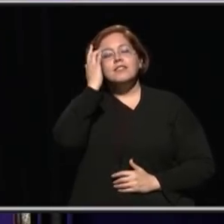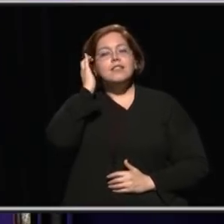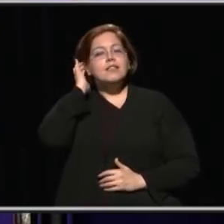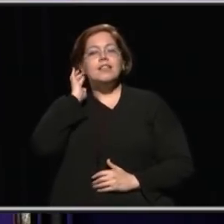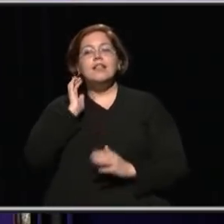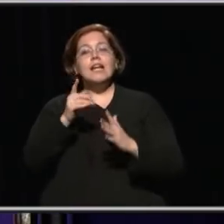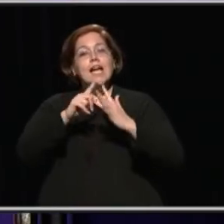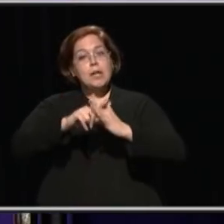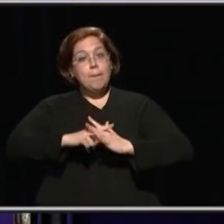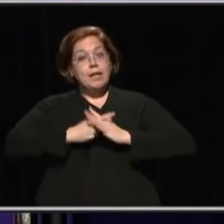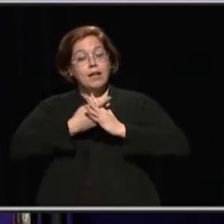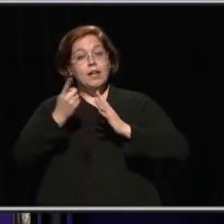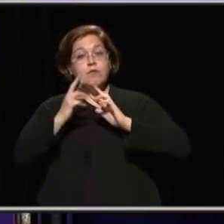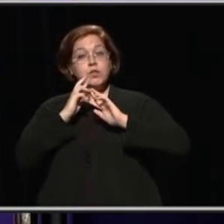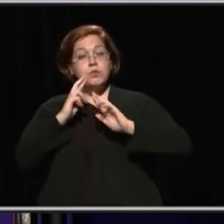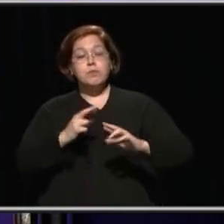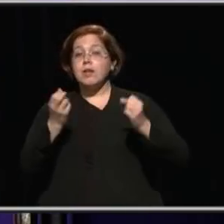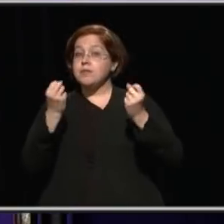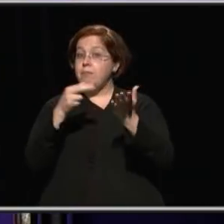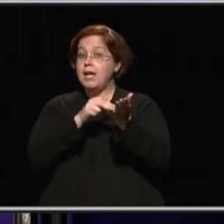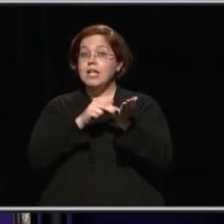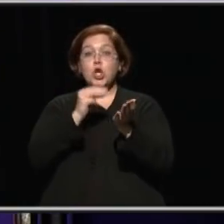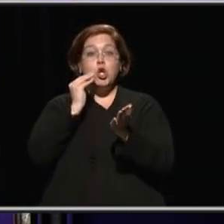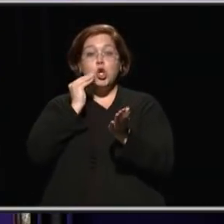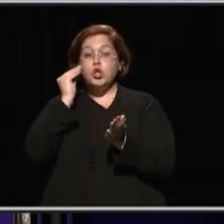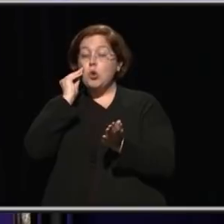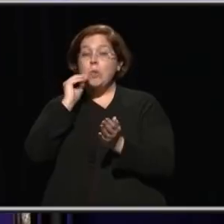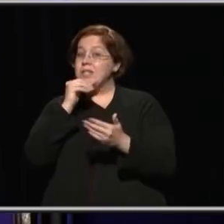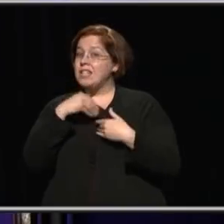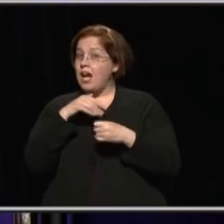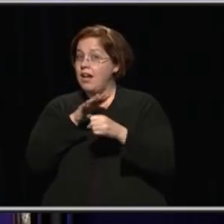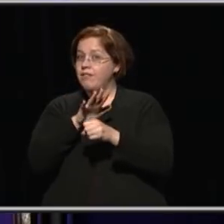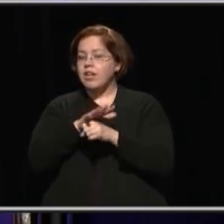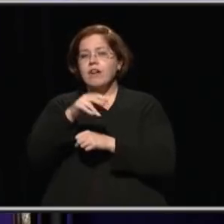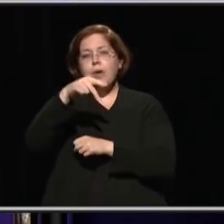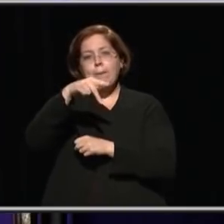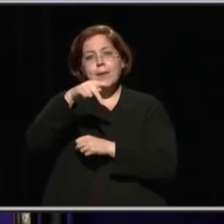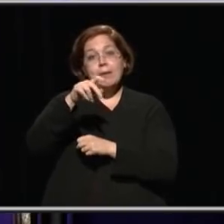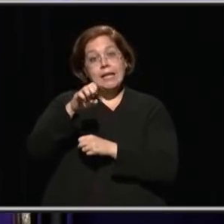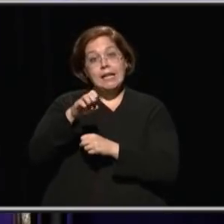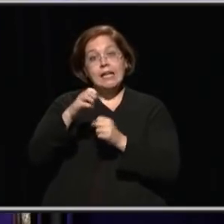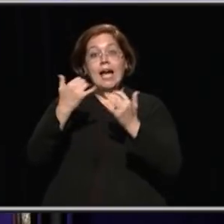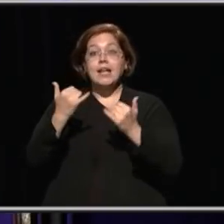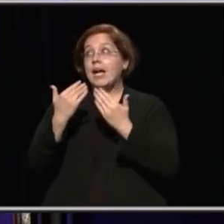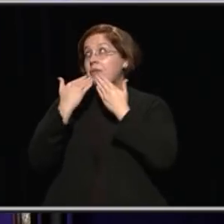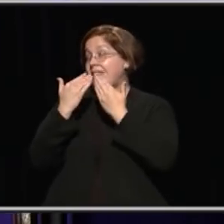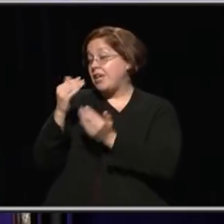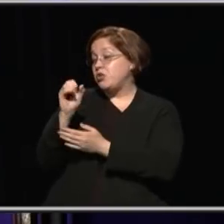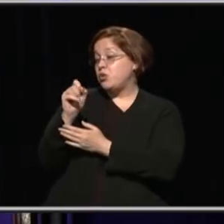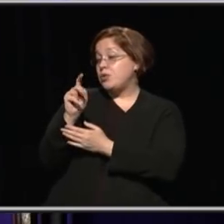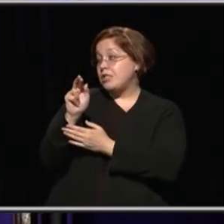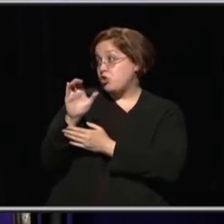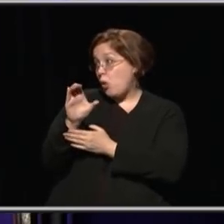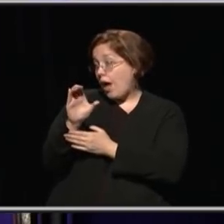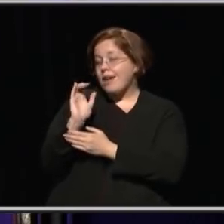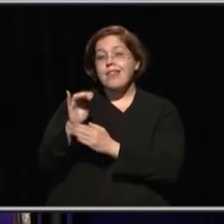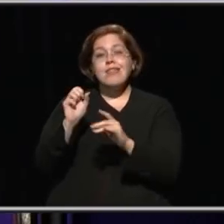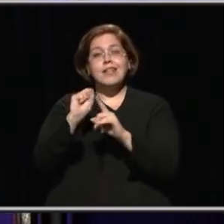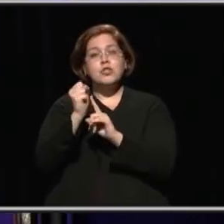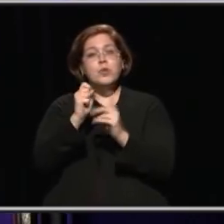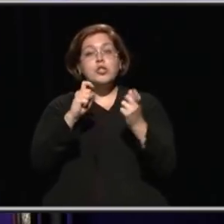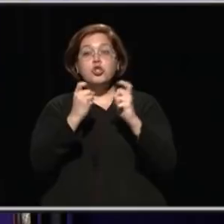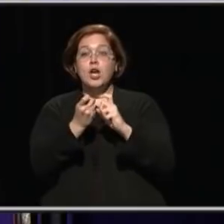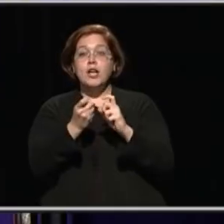in the beginning of this response, a lot of the nursing homes didn't have enough PPE, and now thanks to STRAC, that's changed. Nursing homes